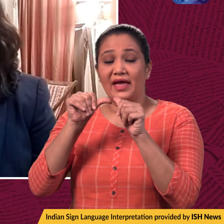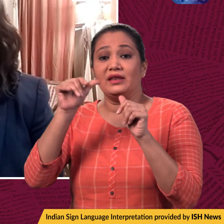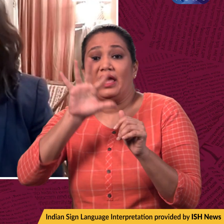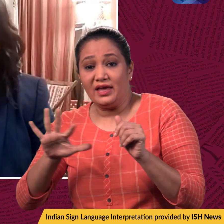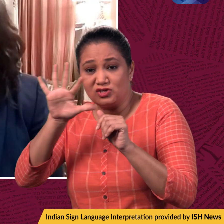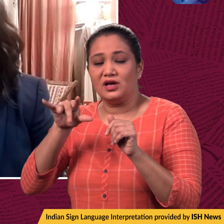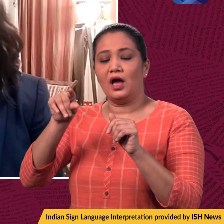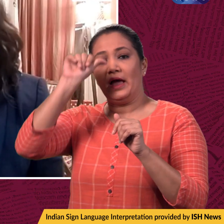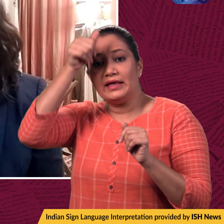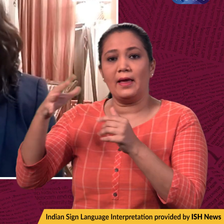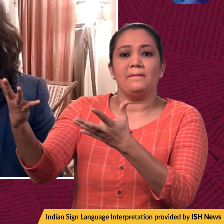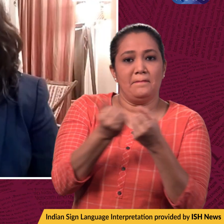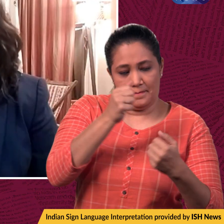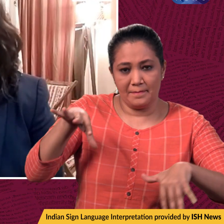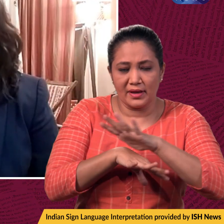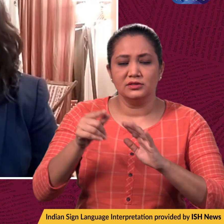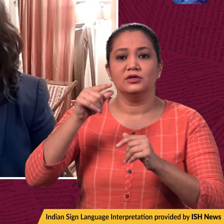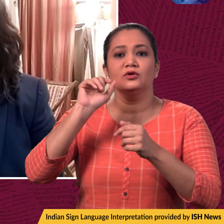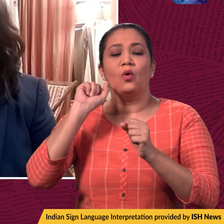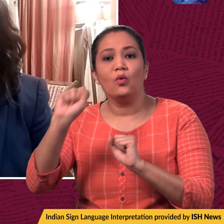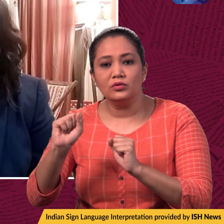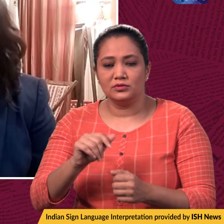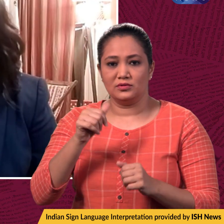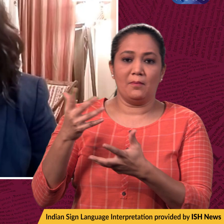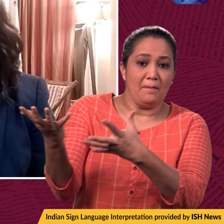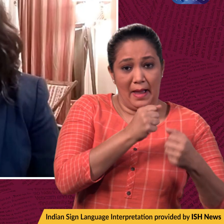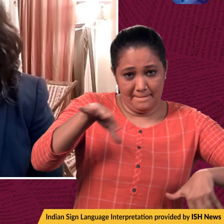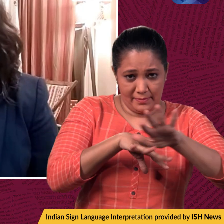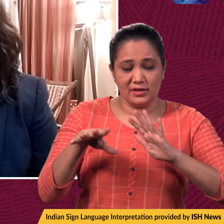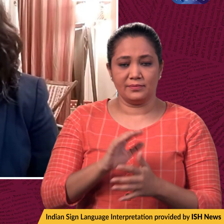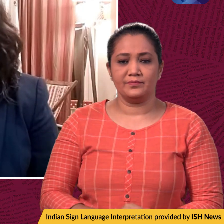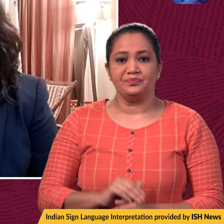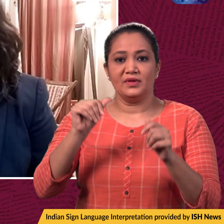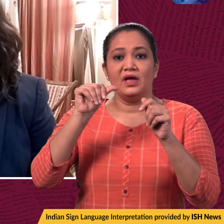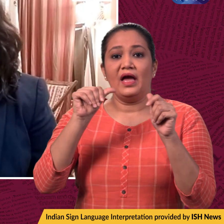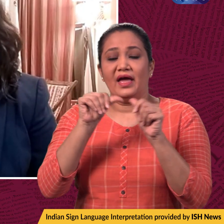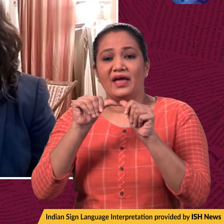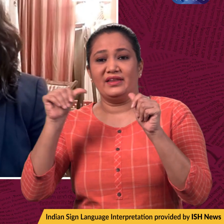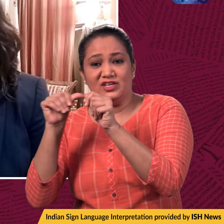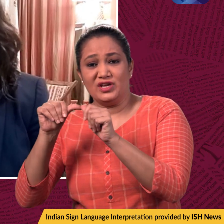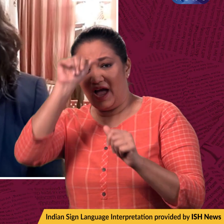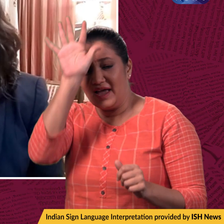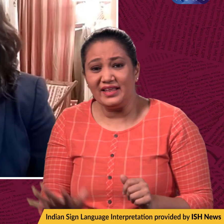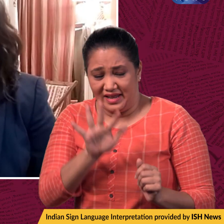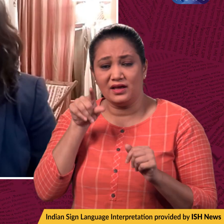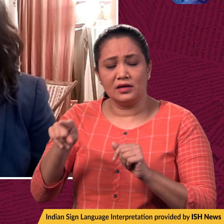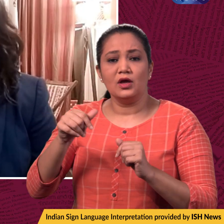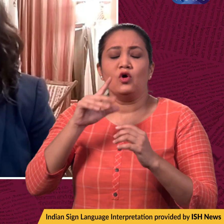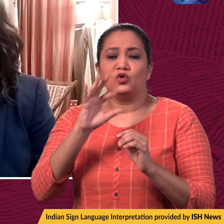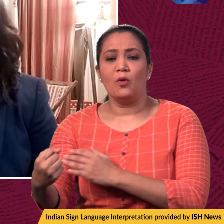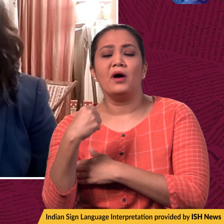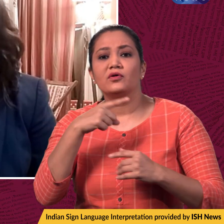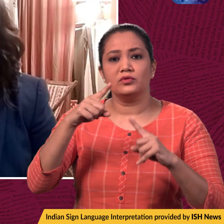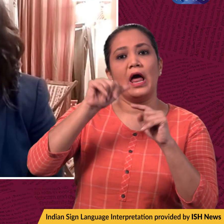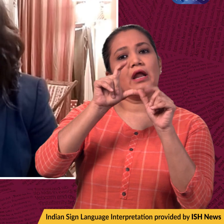the deal's approval from the Competition Commission of India. Now, AirAsia India is majority owned